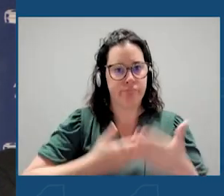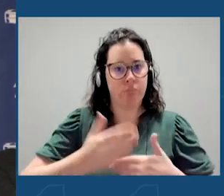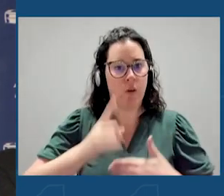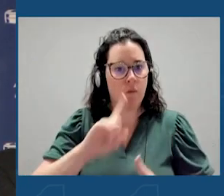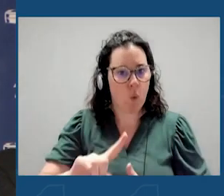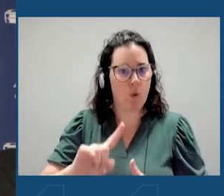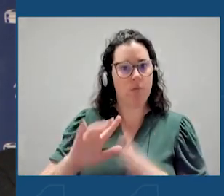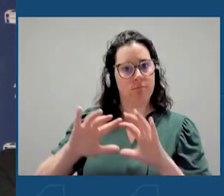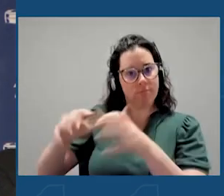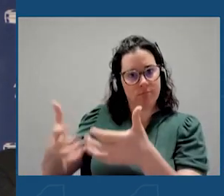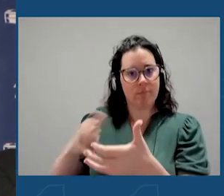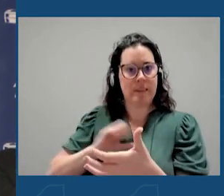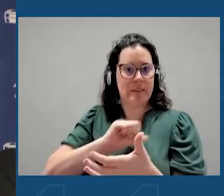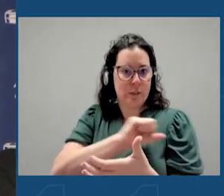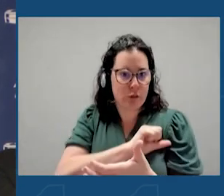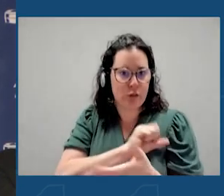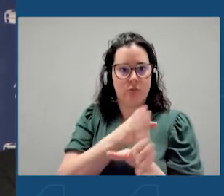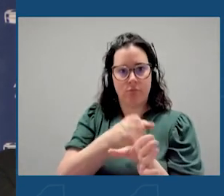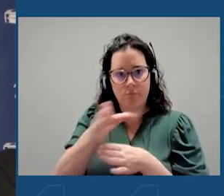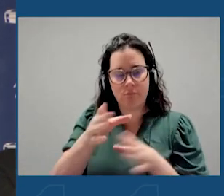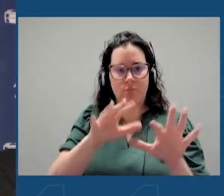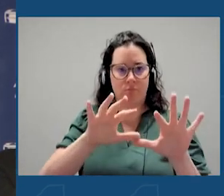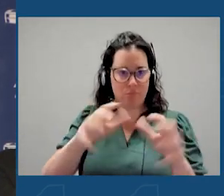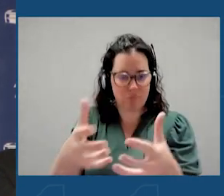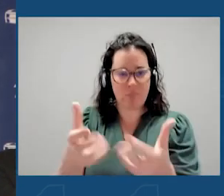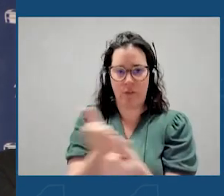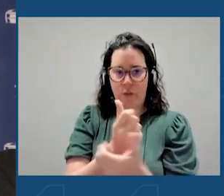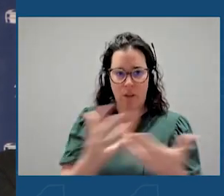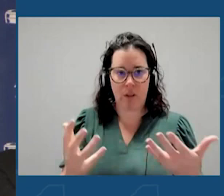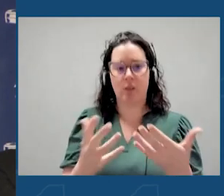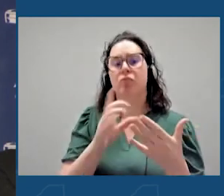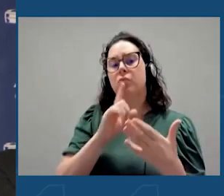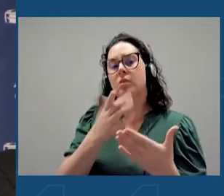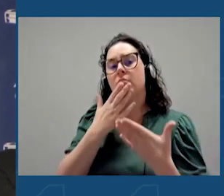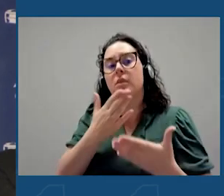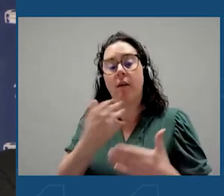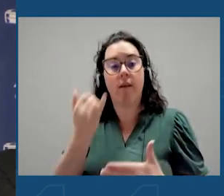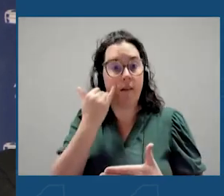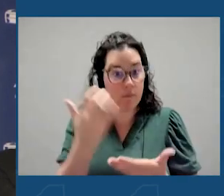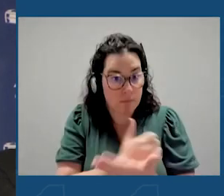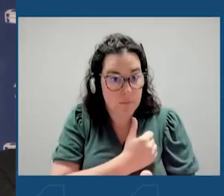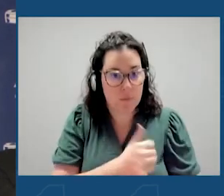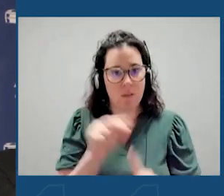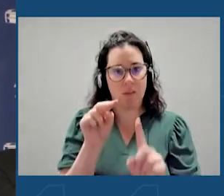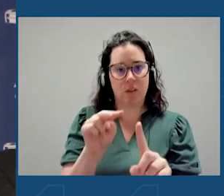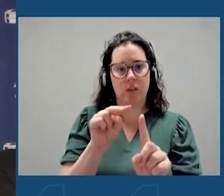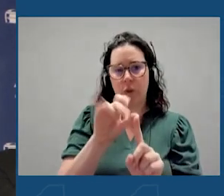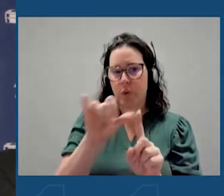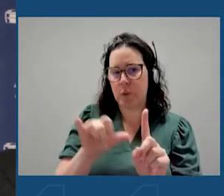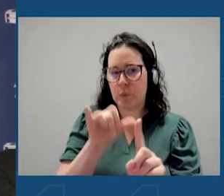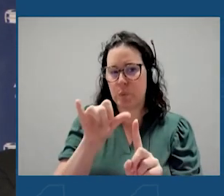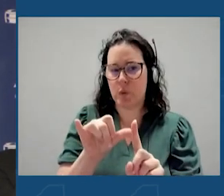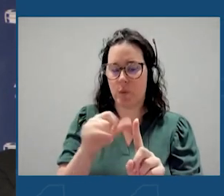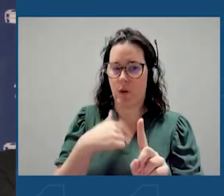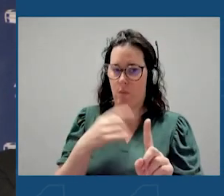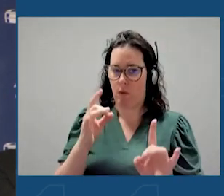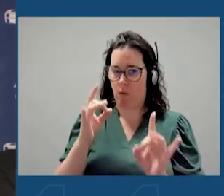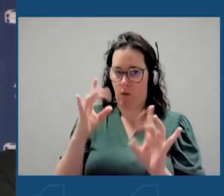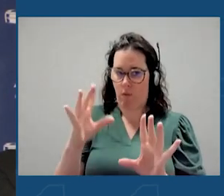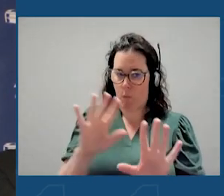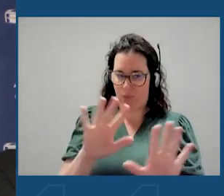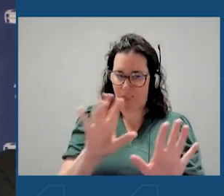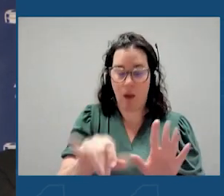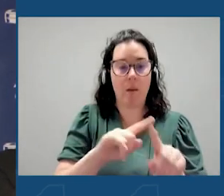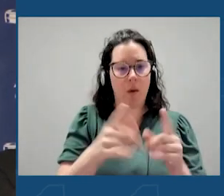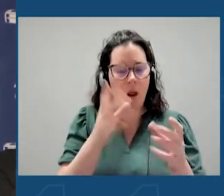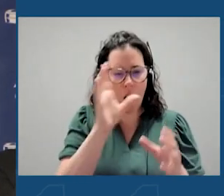grateful. When you get a chance, go to YouTube and try to find, and I'm terrible with YouTube and that, but try